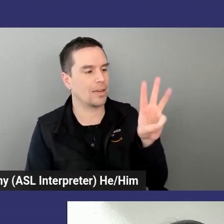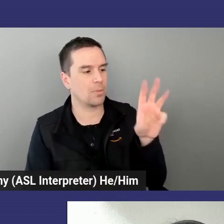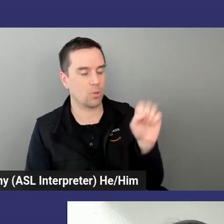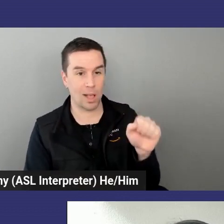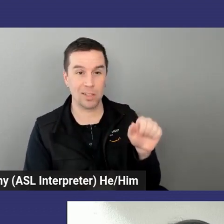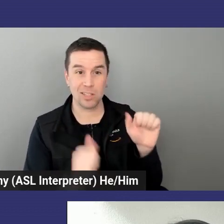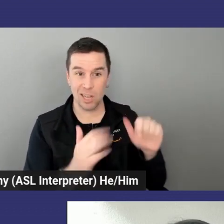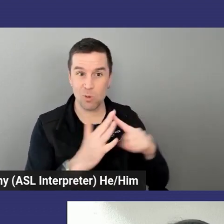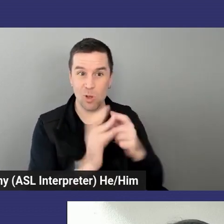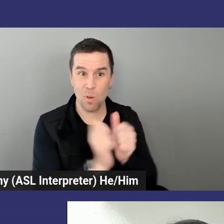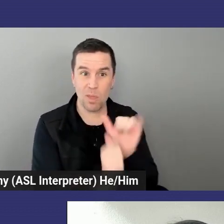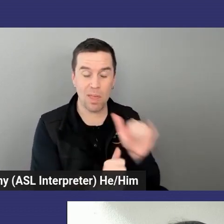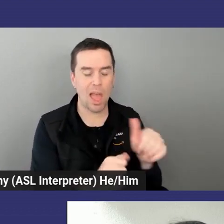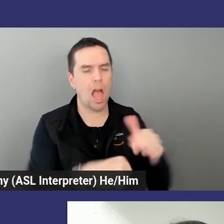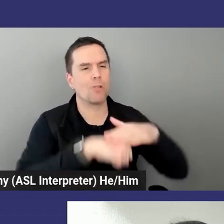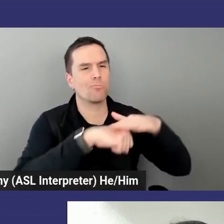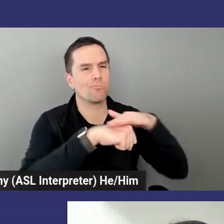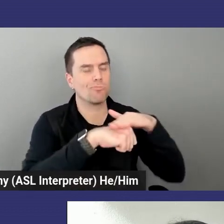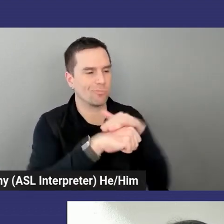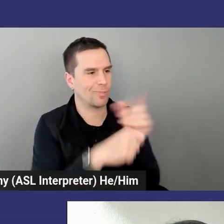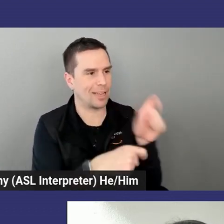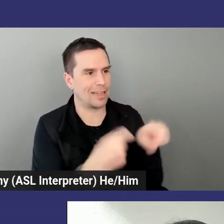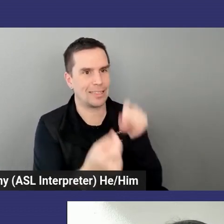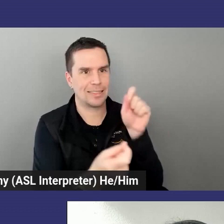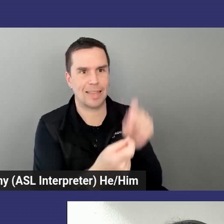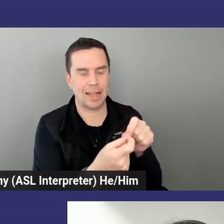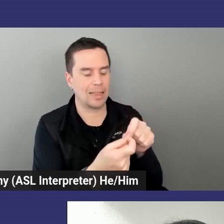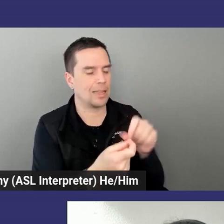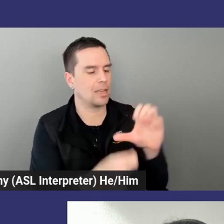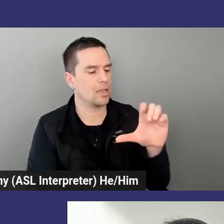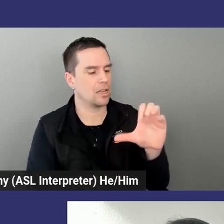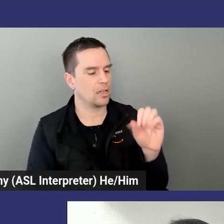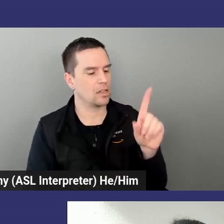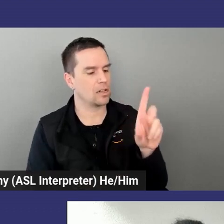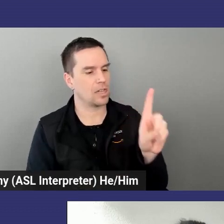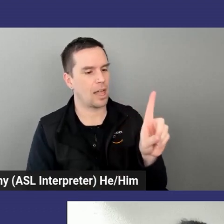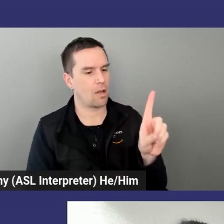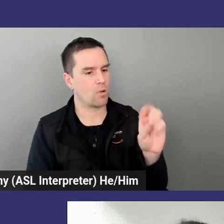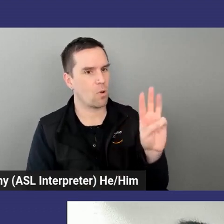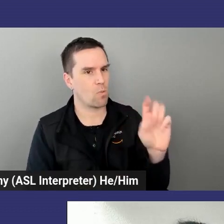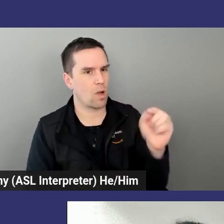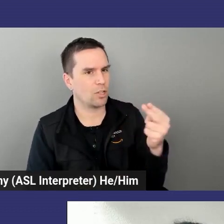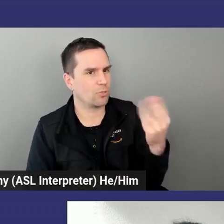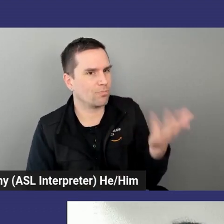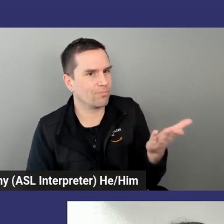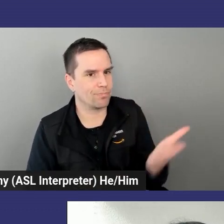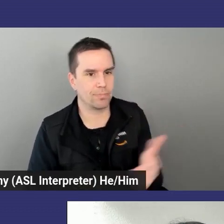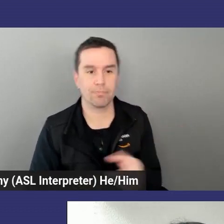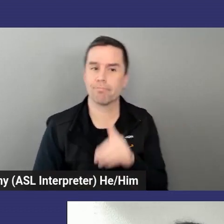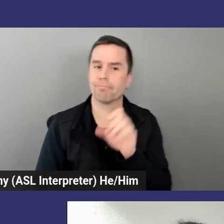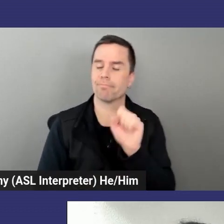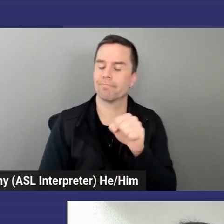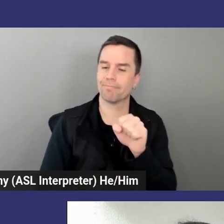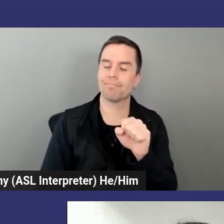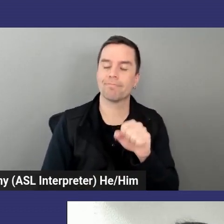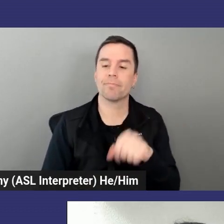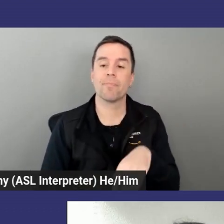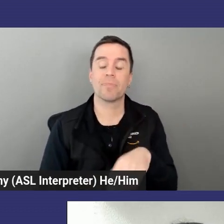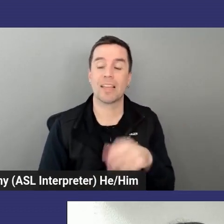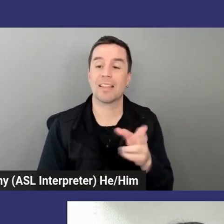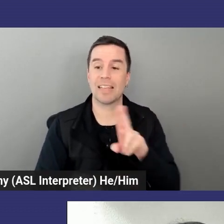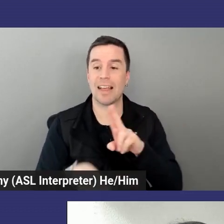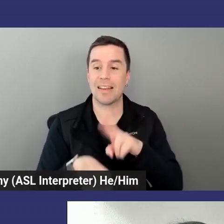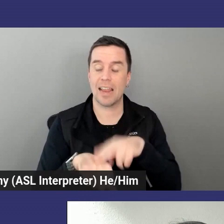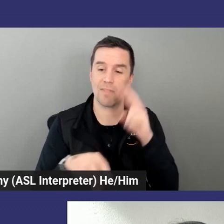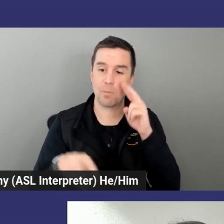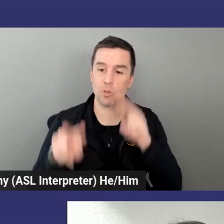give us a brief overview exactly what Amazon CloudWatch is? Yeah, Amazon CloudWatch is the native observability